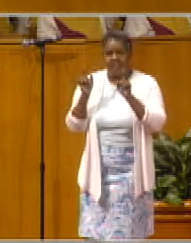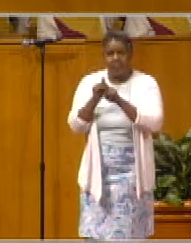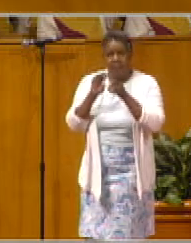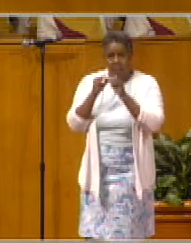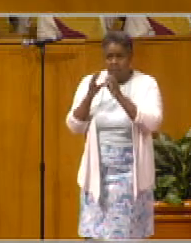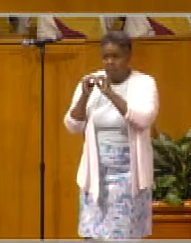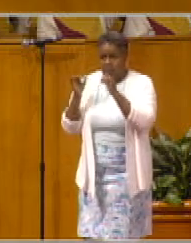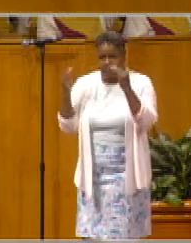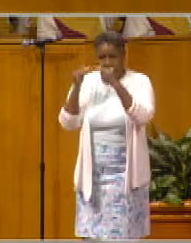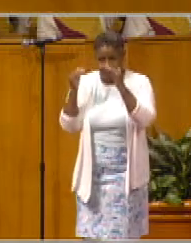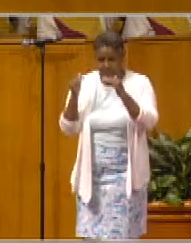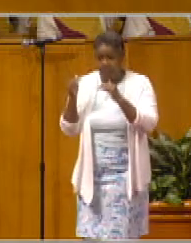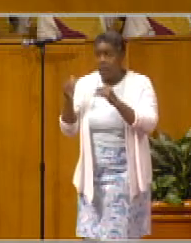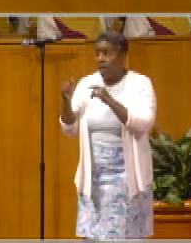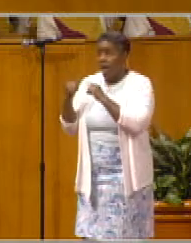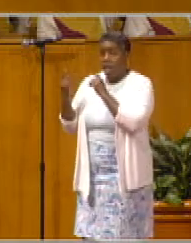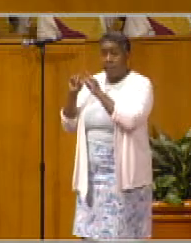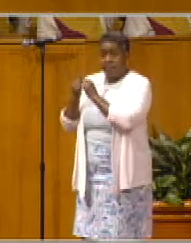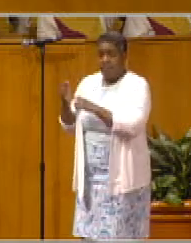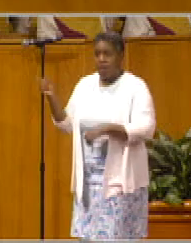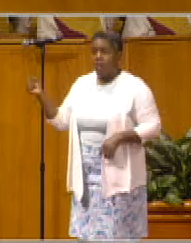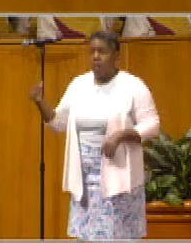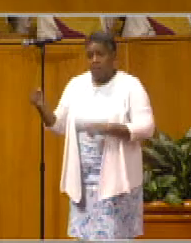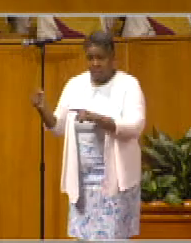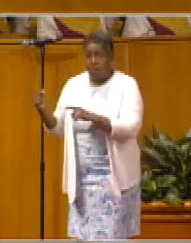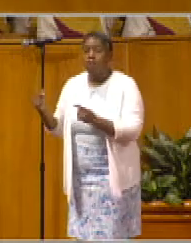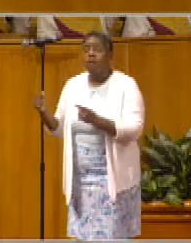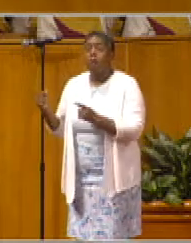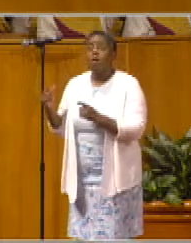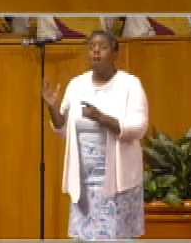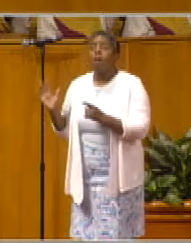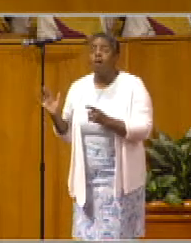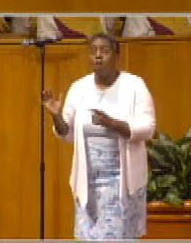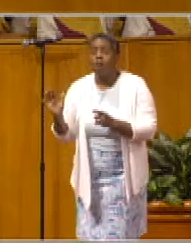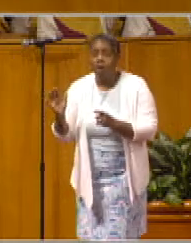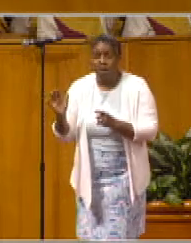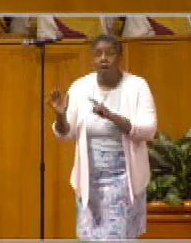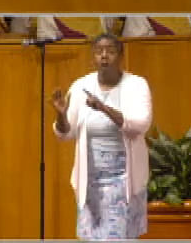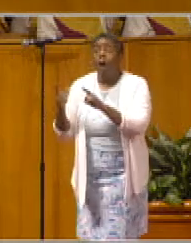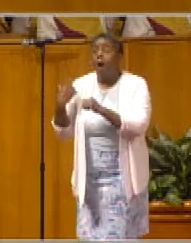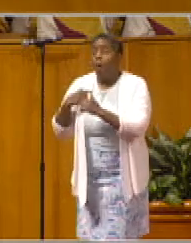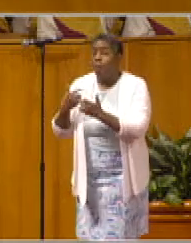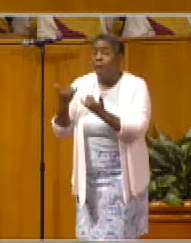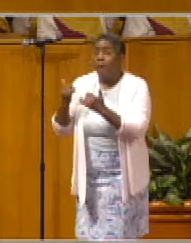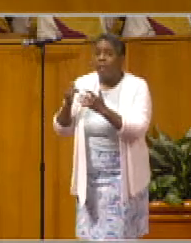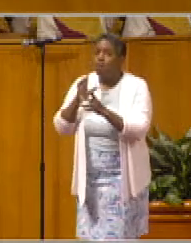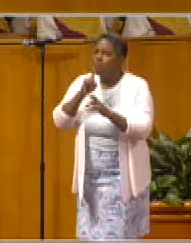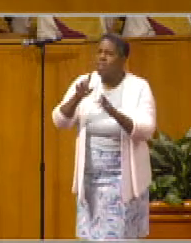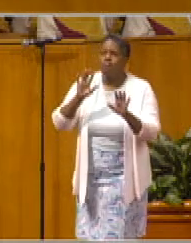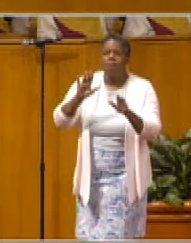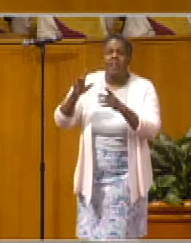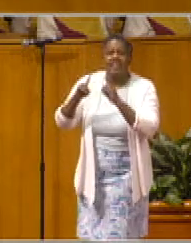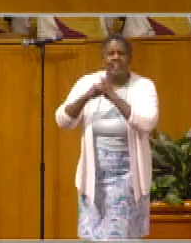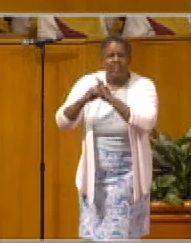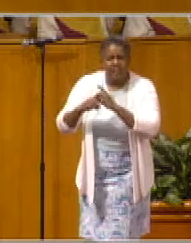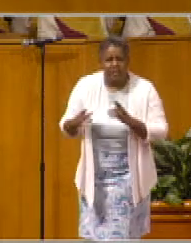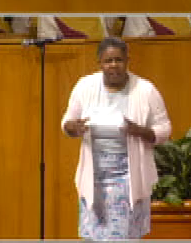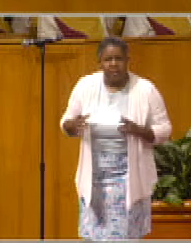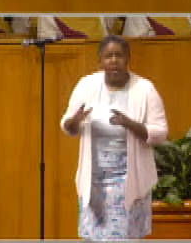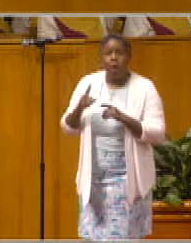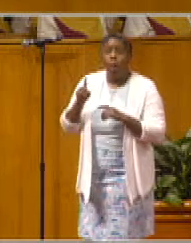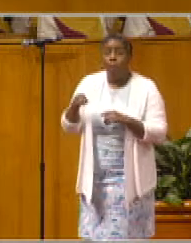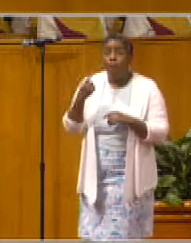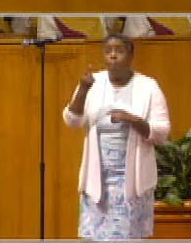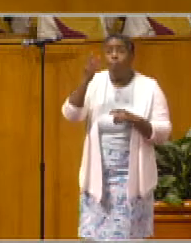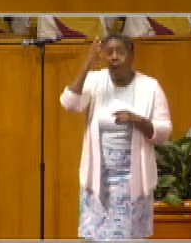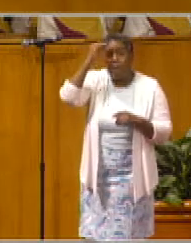The opposing team inbounded the ball, pushed the ball up court. We played great defense, only for one